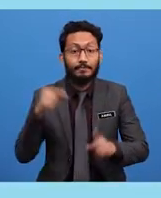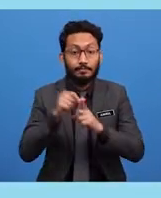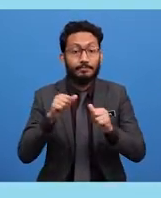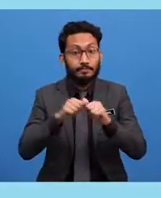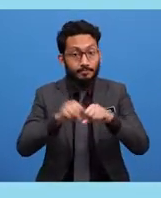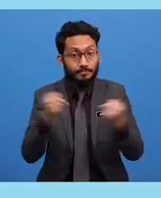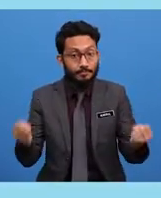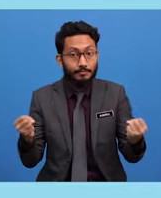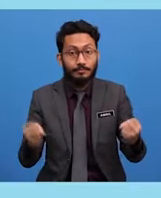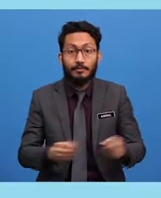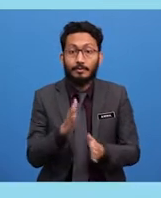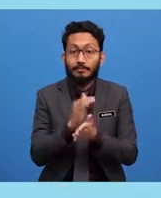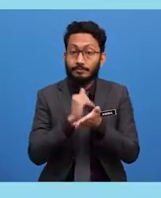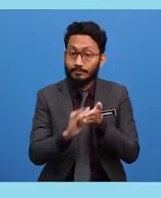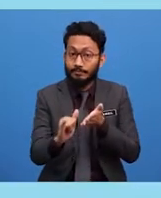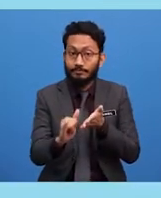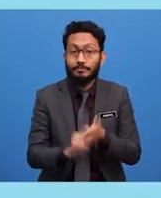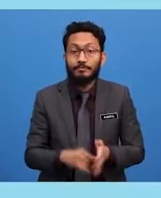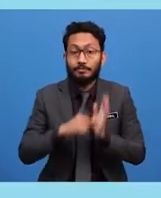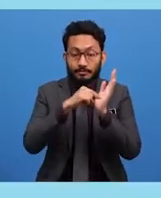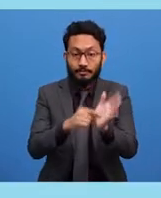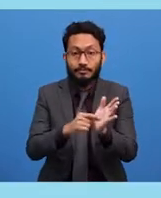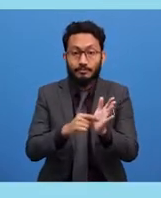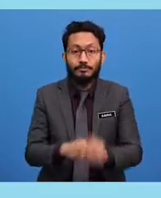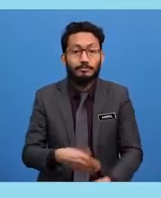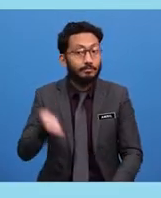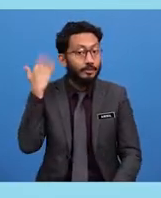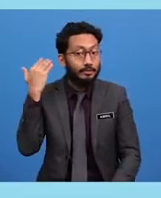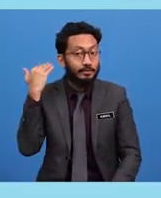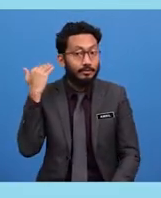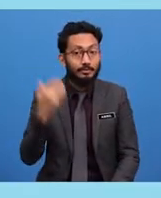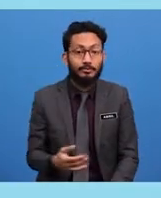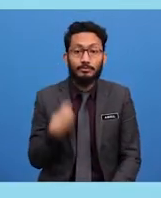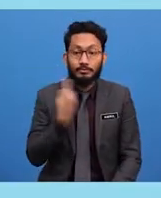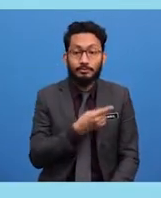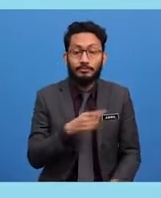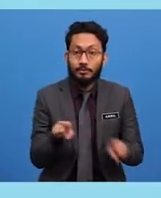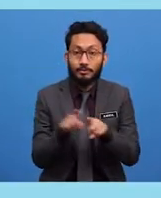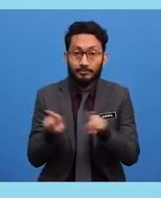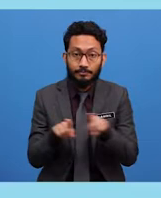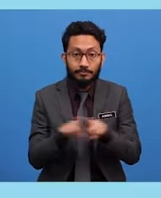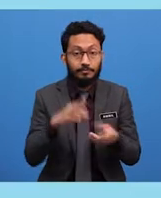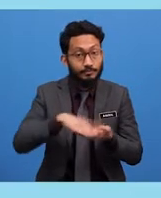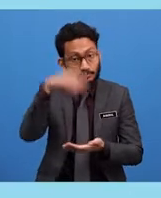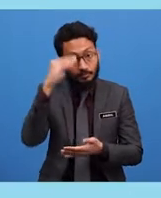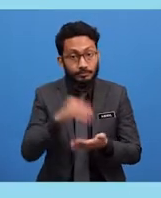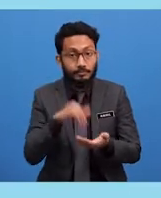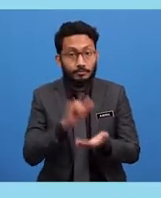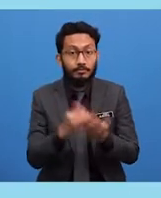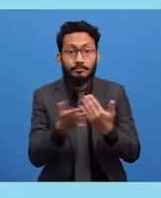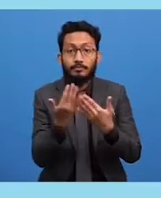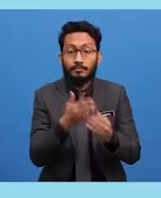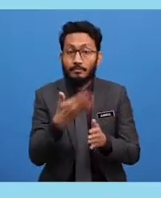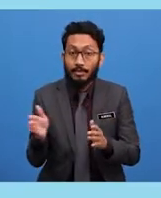use time words such as these to indicate the past tense. We've also